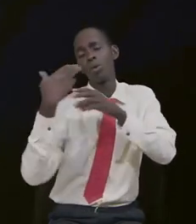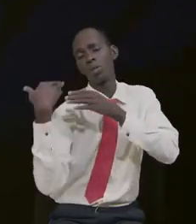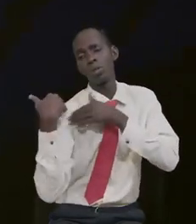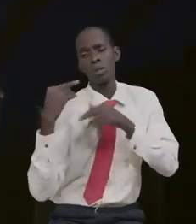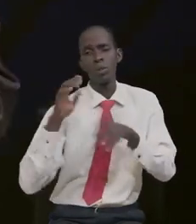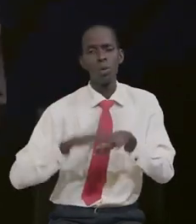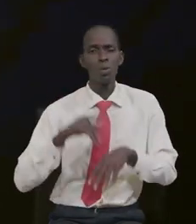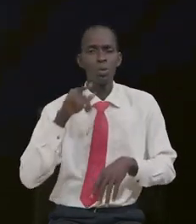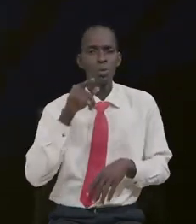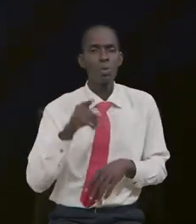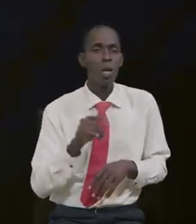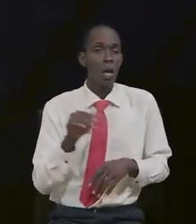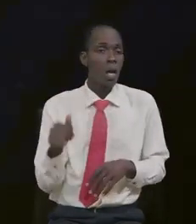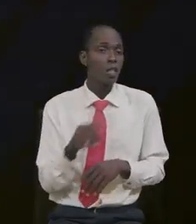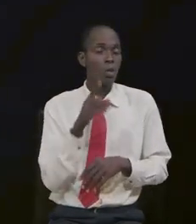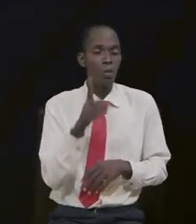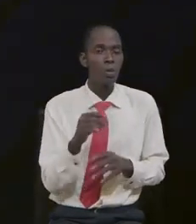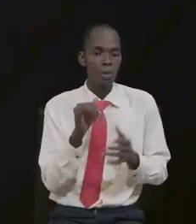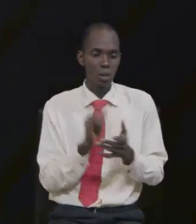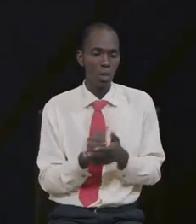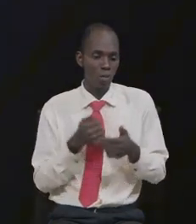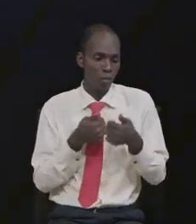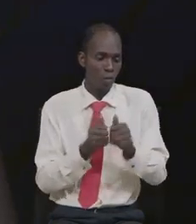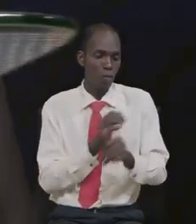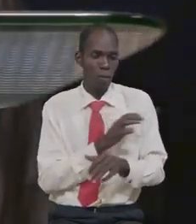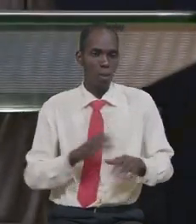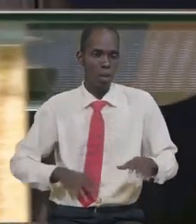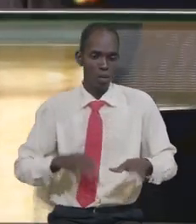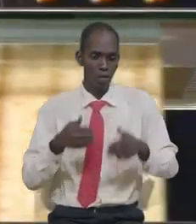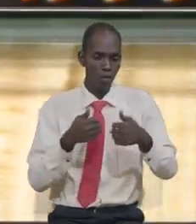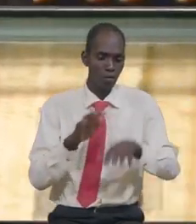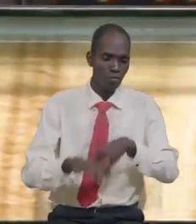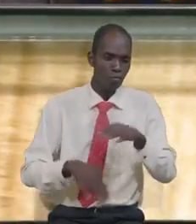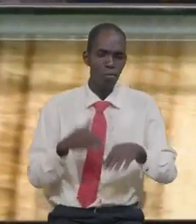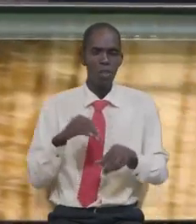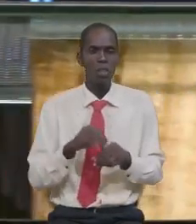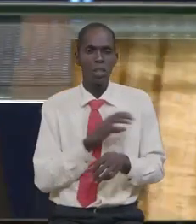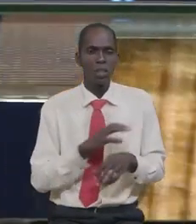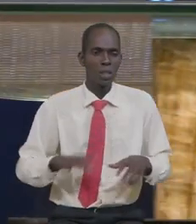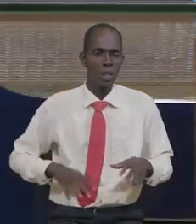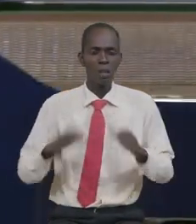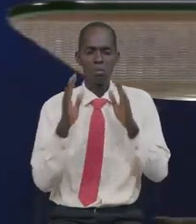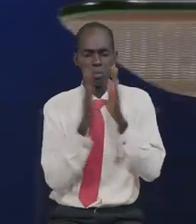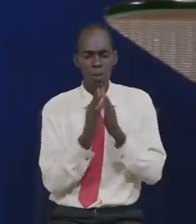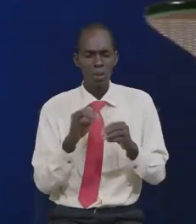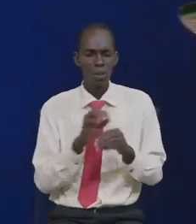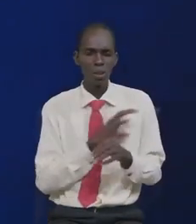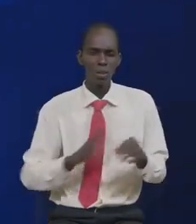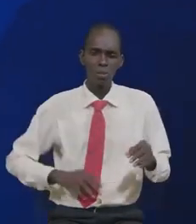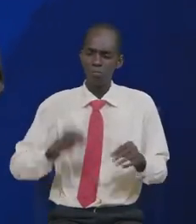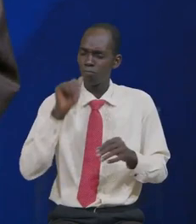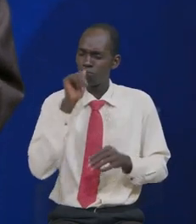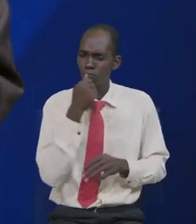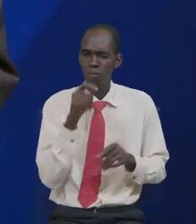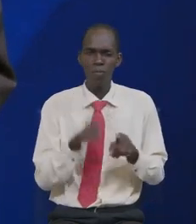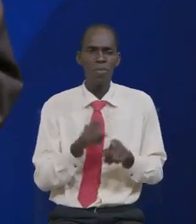to Christ and he walks after Christ, he lives, he eats, he dresses, he prays, and he endures like Christ. Anyone that